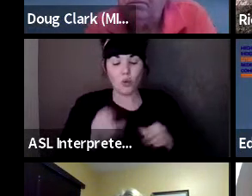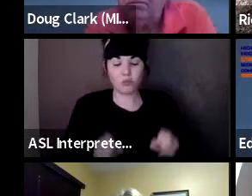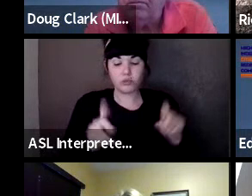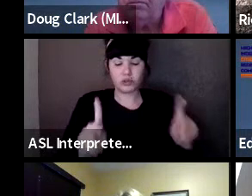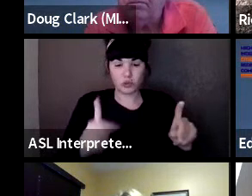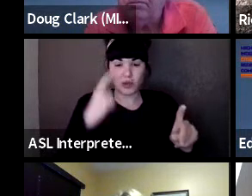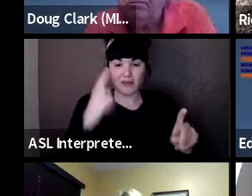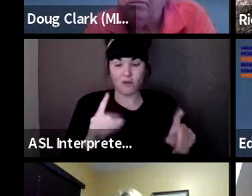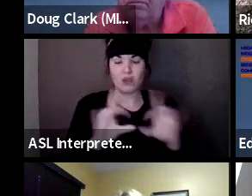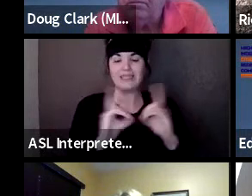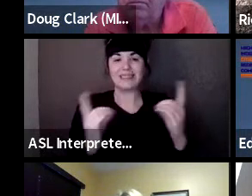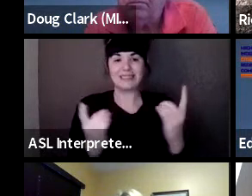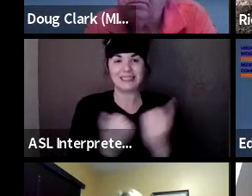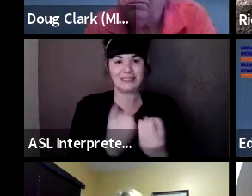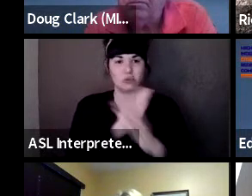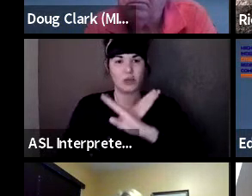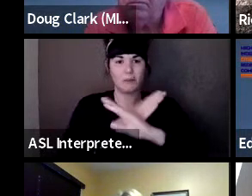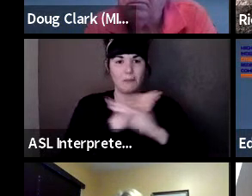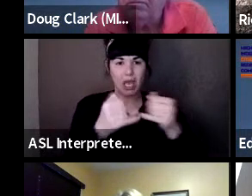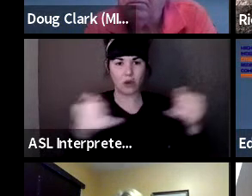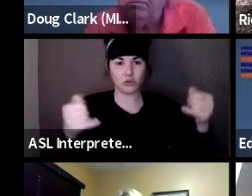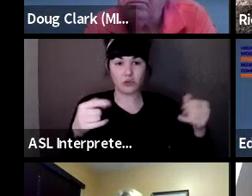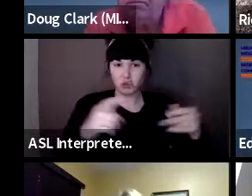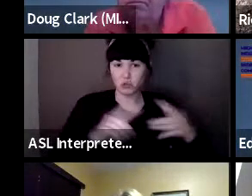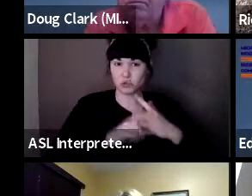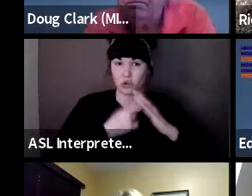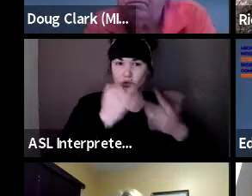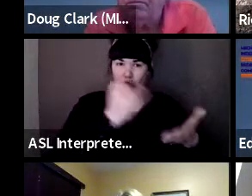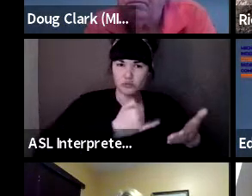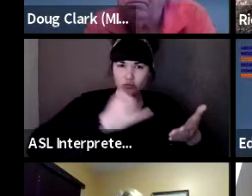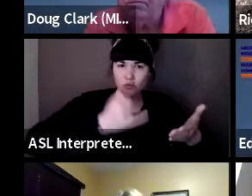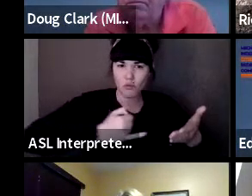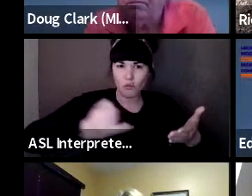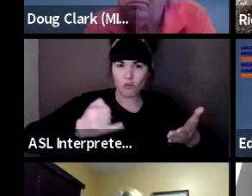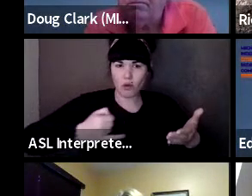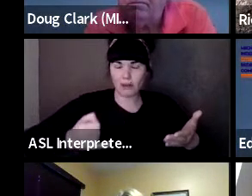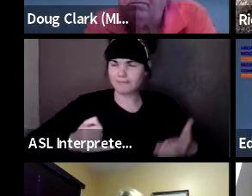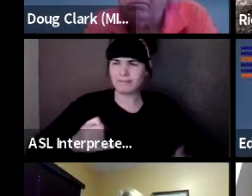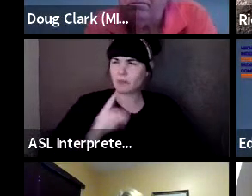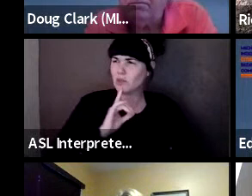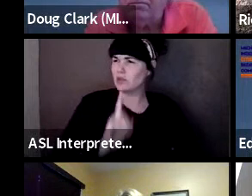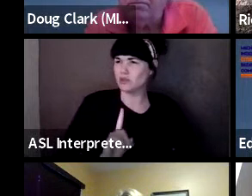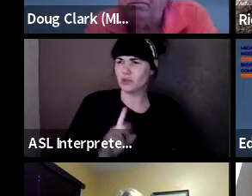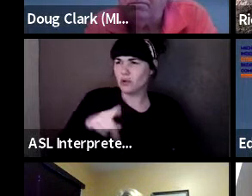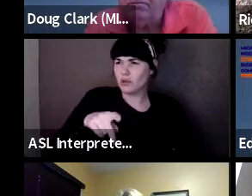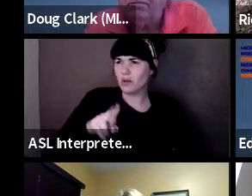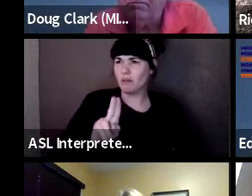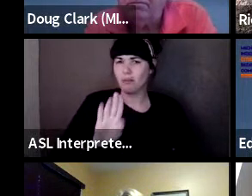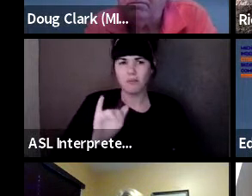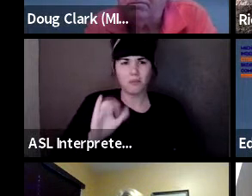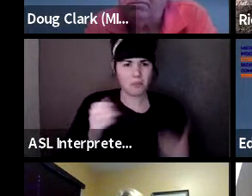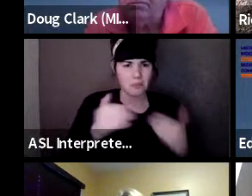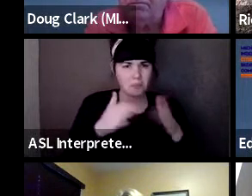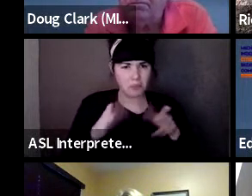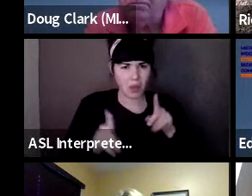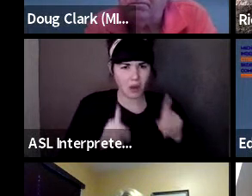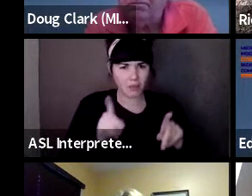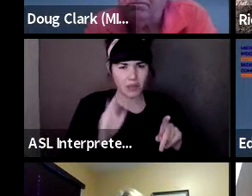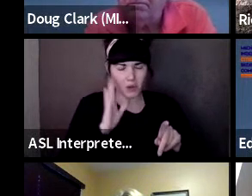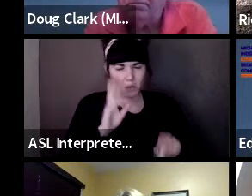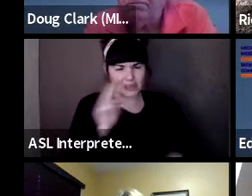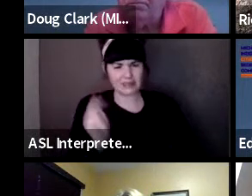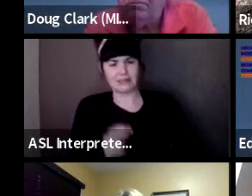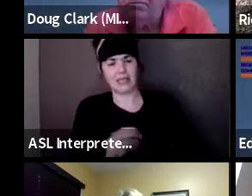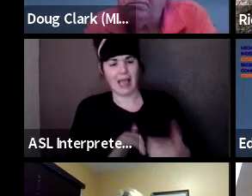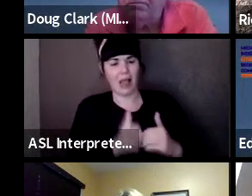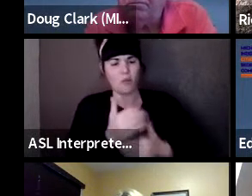don't know that the public's going to even see how this process lays out, how it happens. So it lends